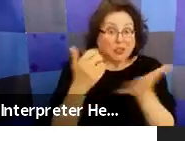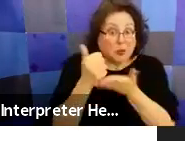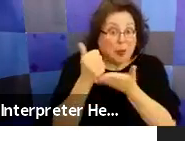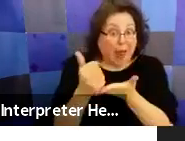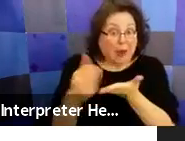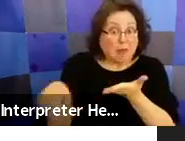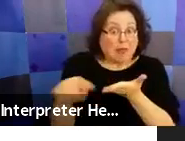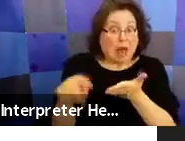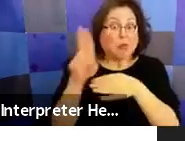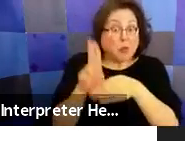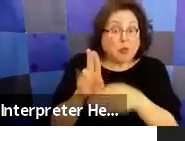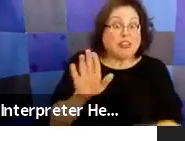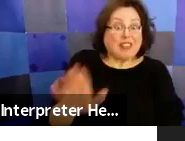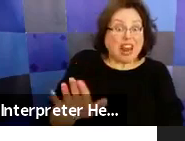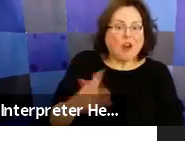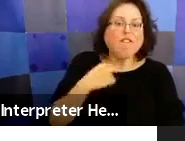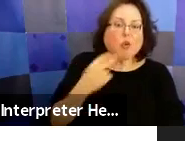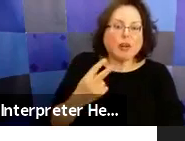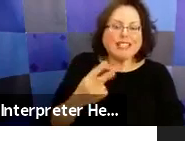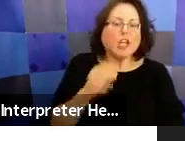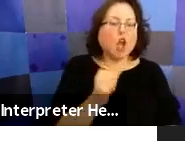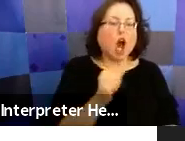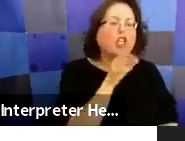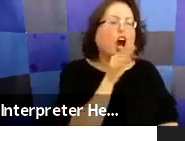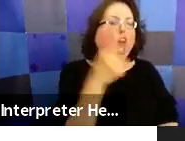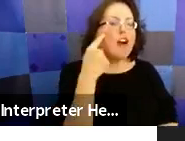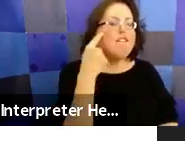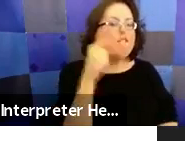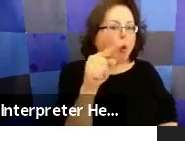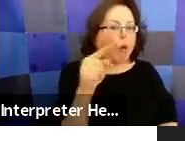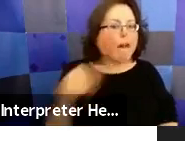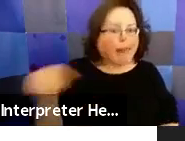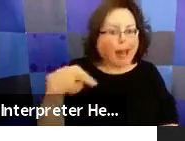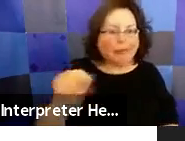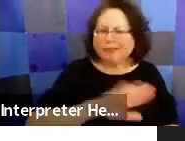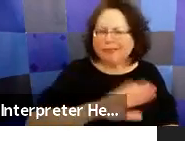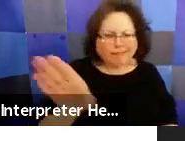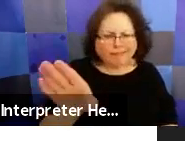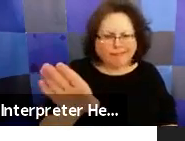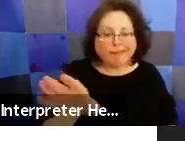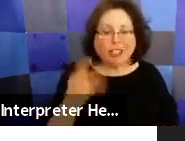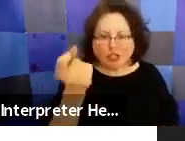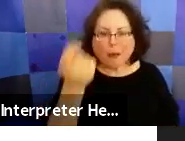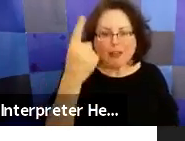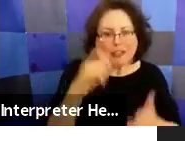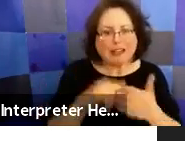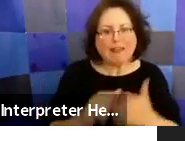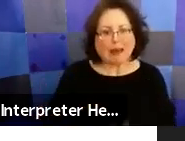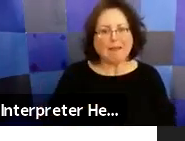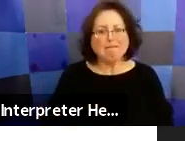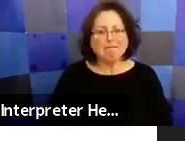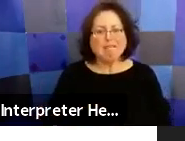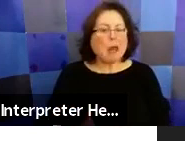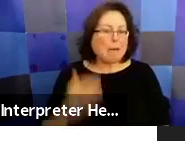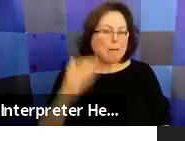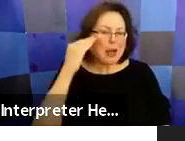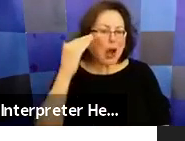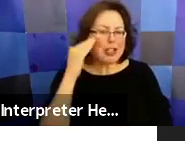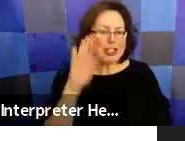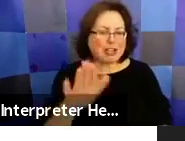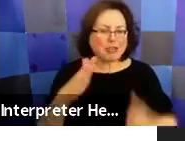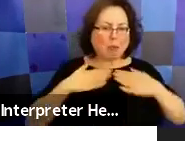them use their voice rather than speaking on their behalf. So keep that in mind. Be conscious of your